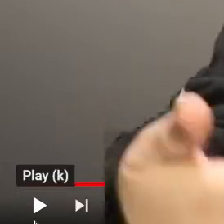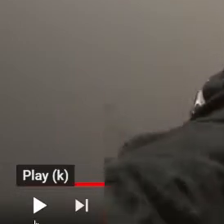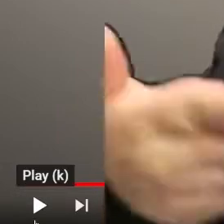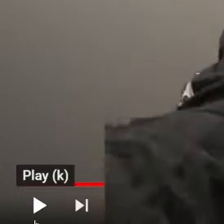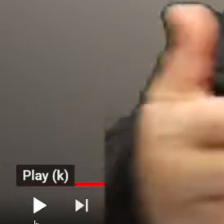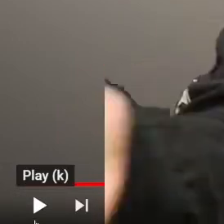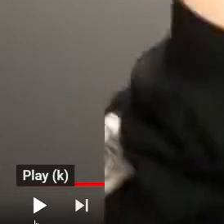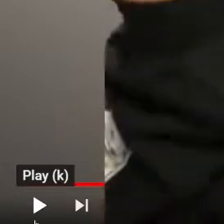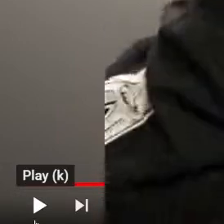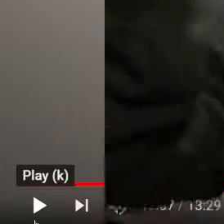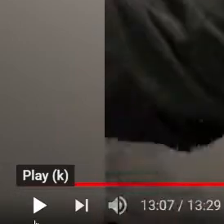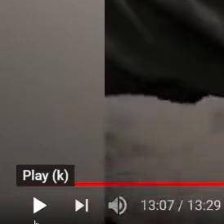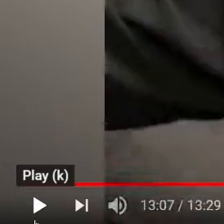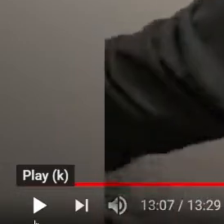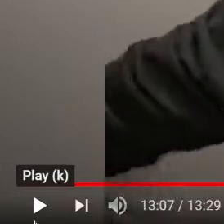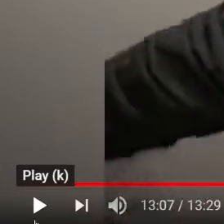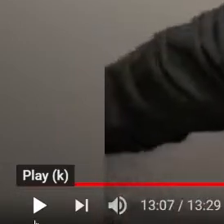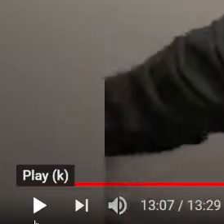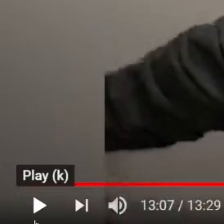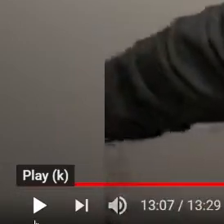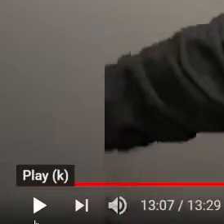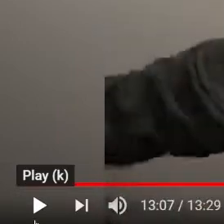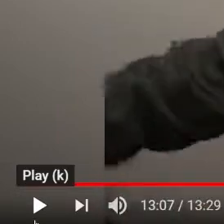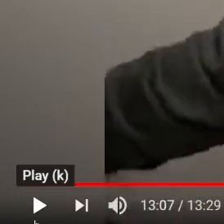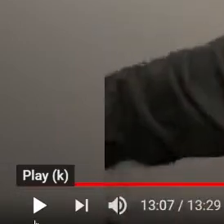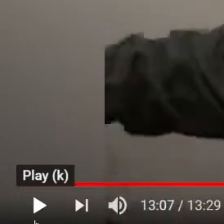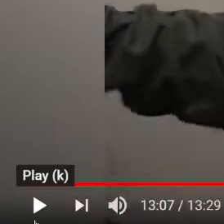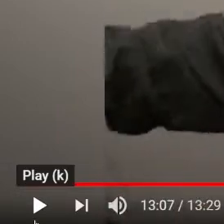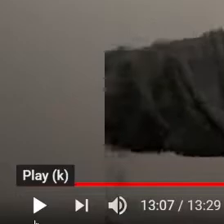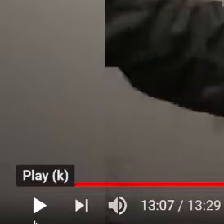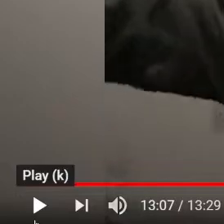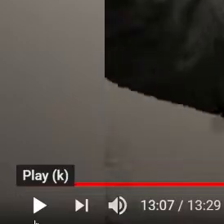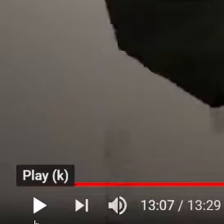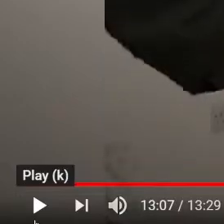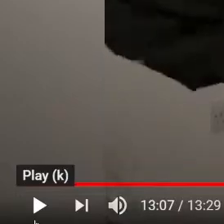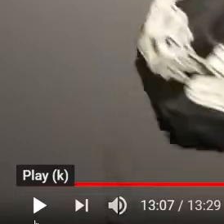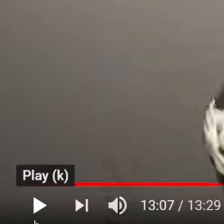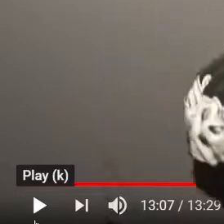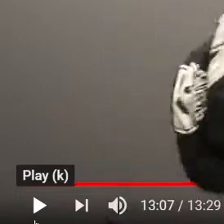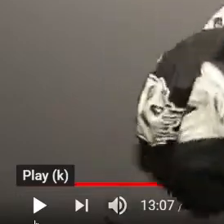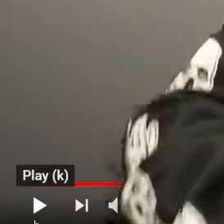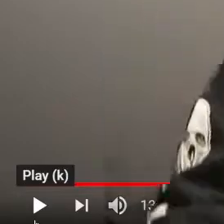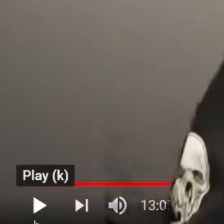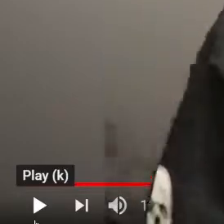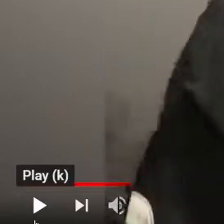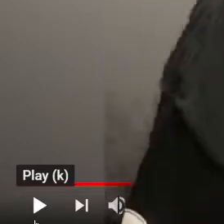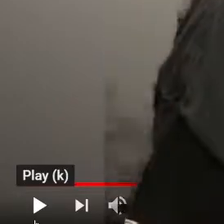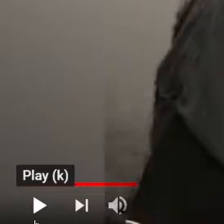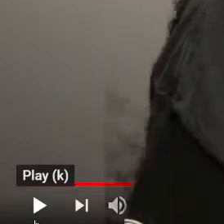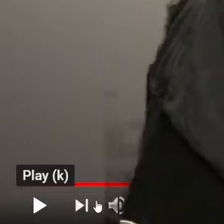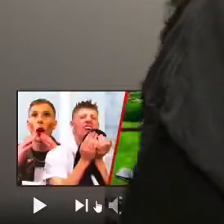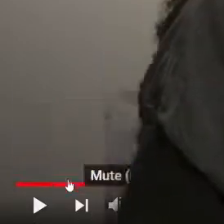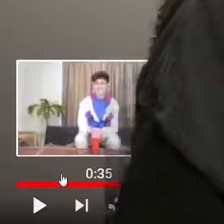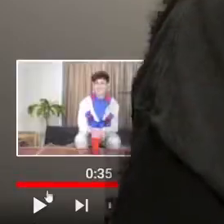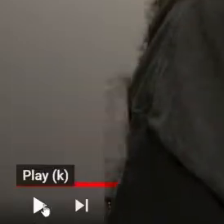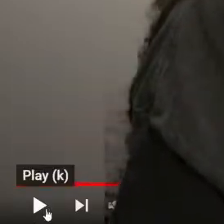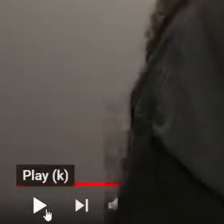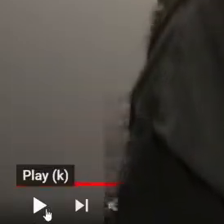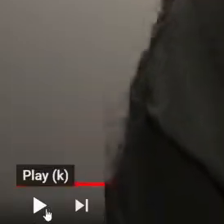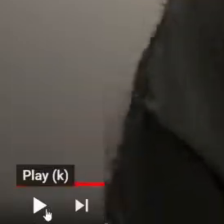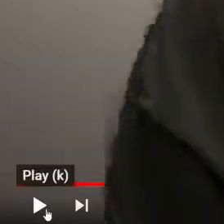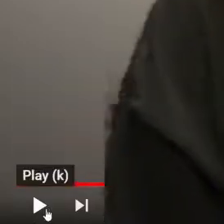and I'd let it just finish off, but it was the battery that corrupts footage if I don't stop it. And, you know, so I was like, no, no, no, I'm not risking it.